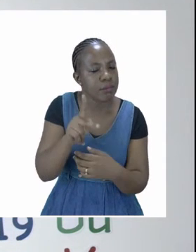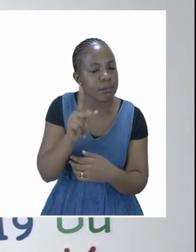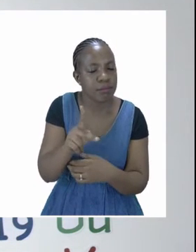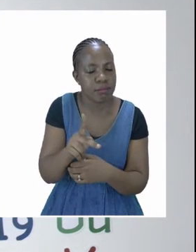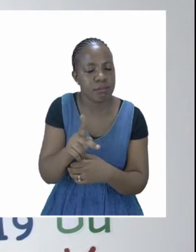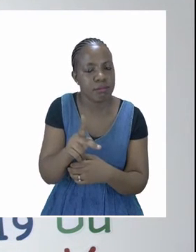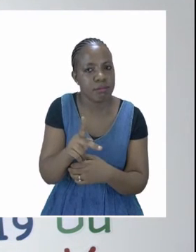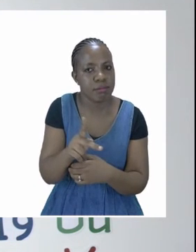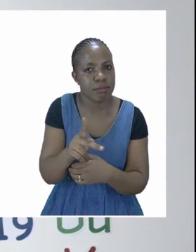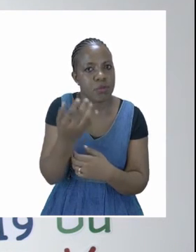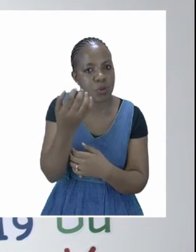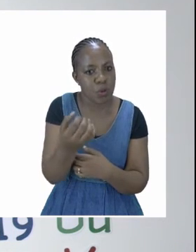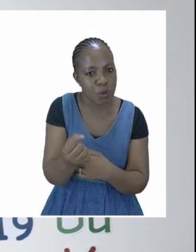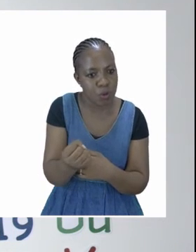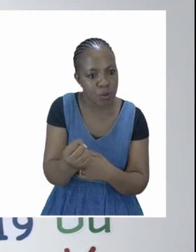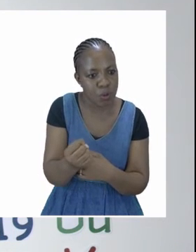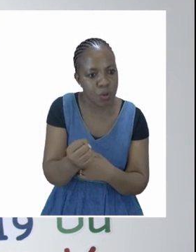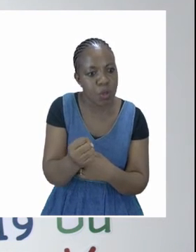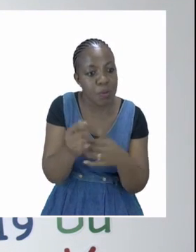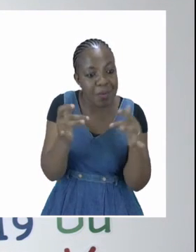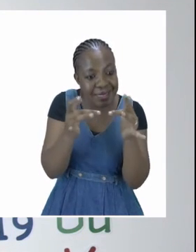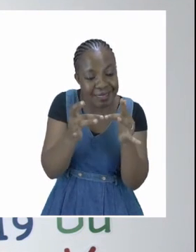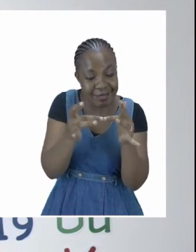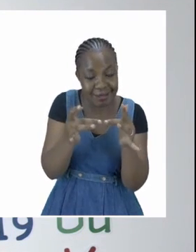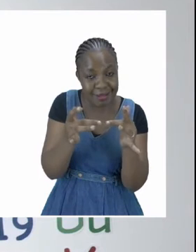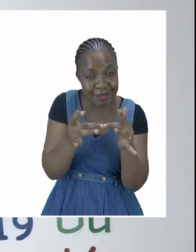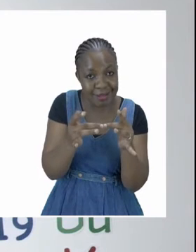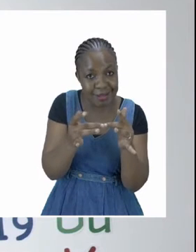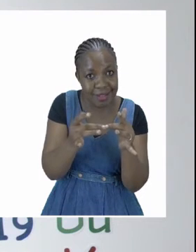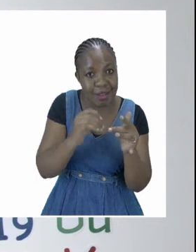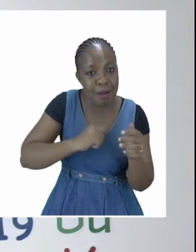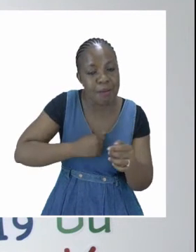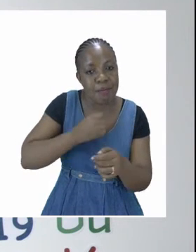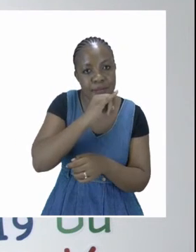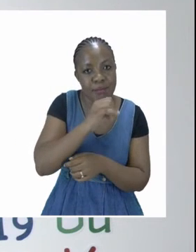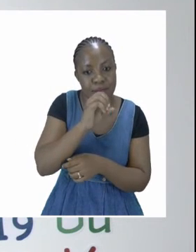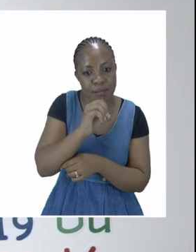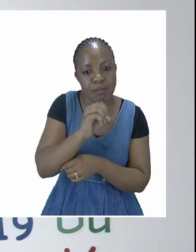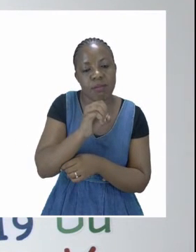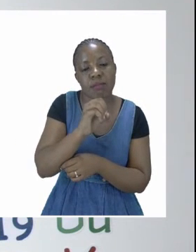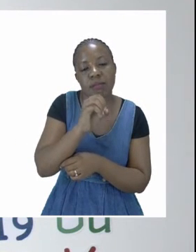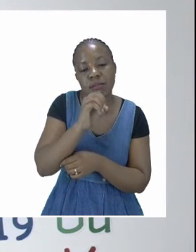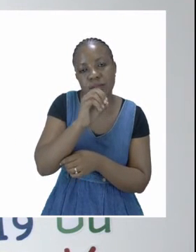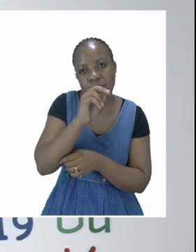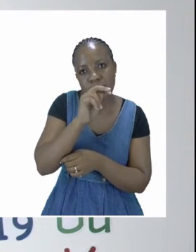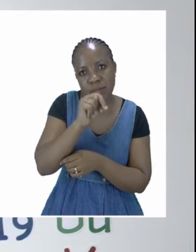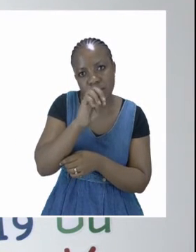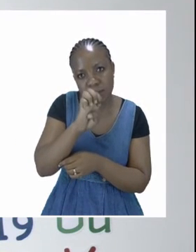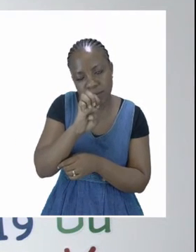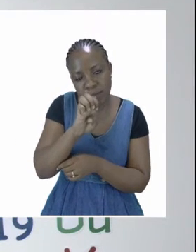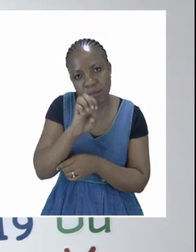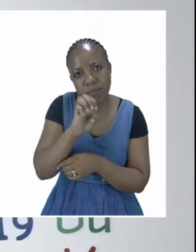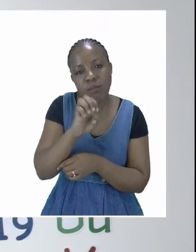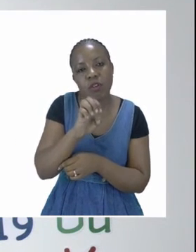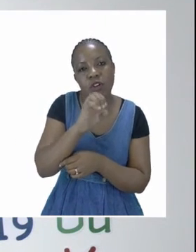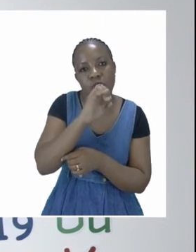are also available on our online platforms, MyZone and Zoshi Facebook pages, and